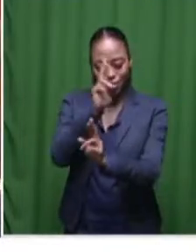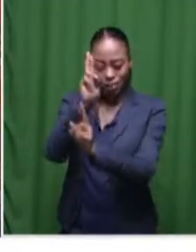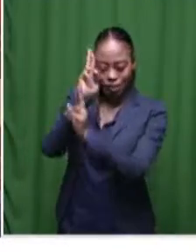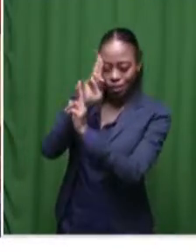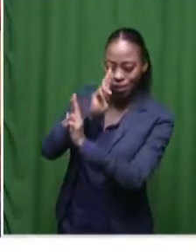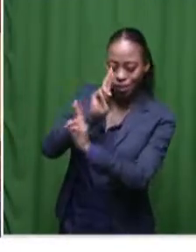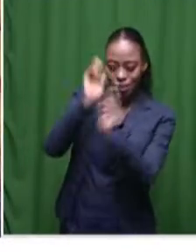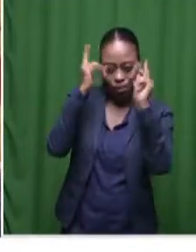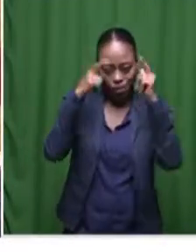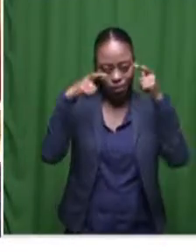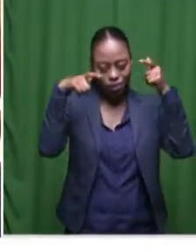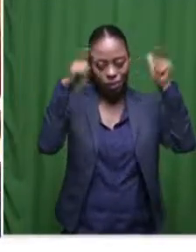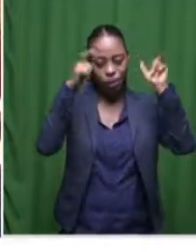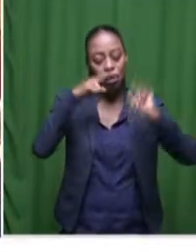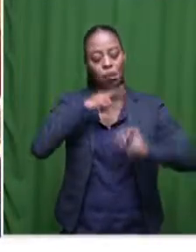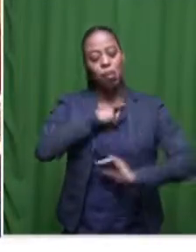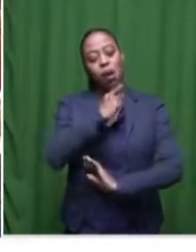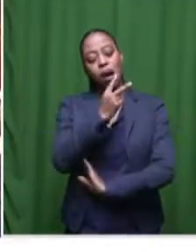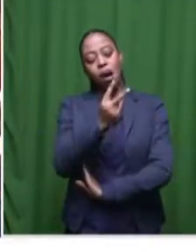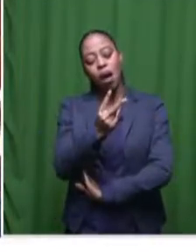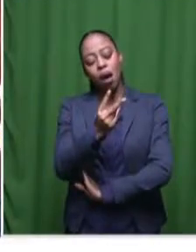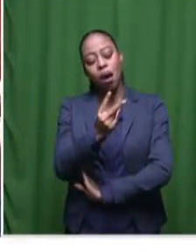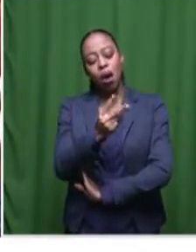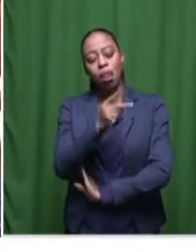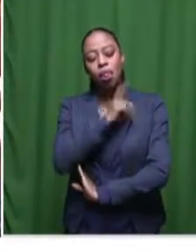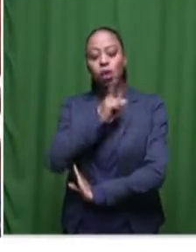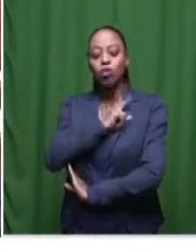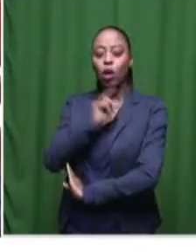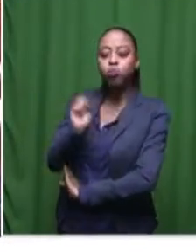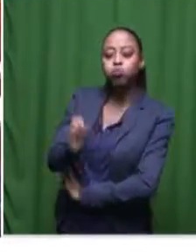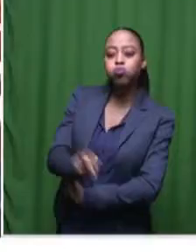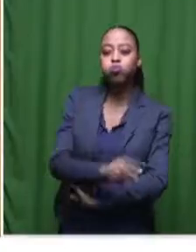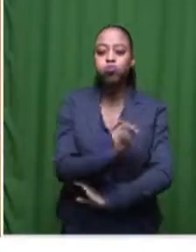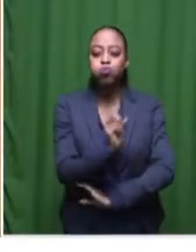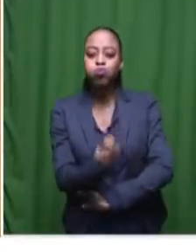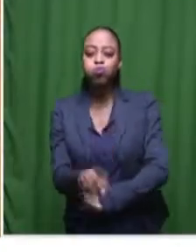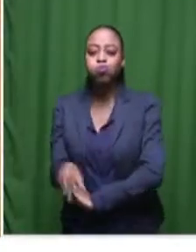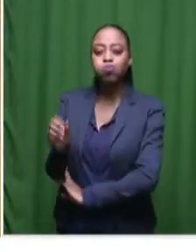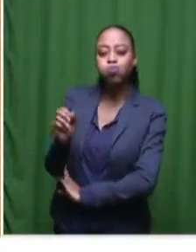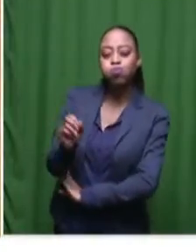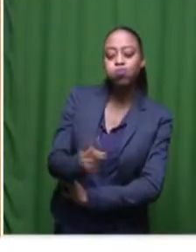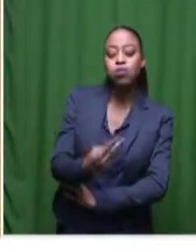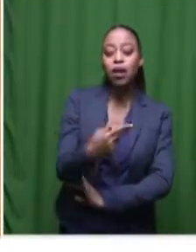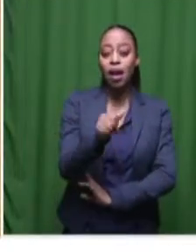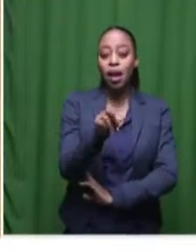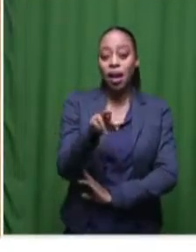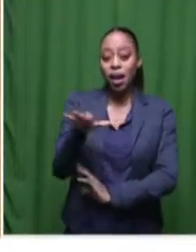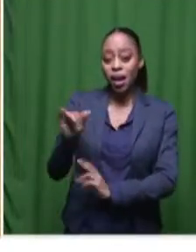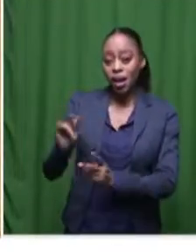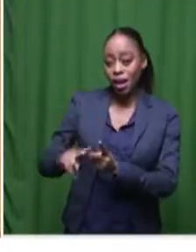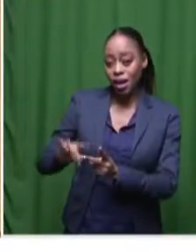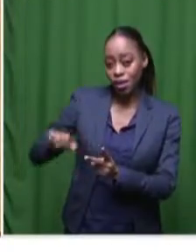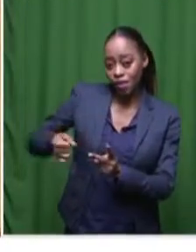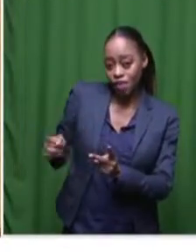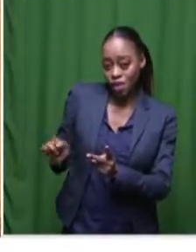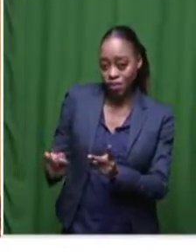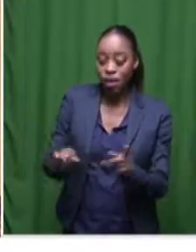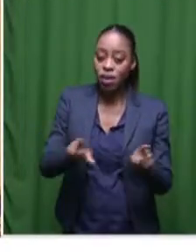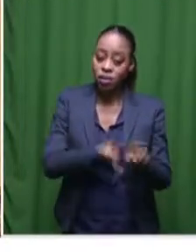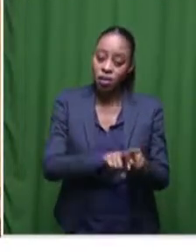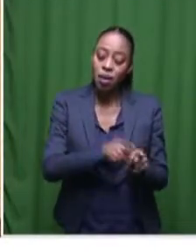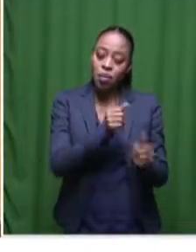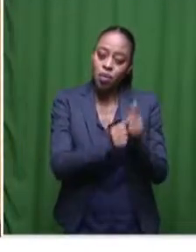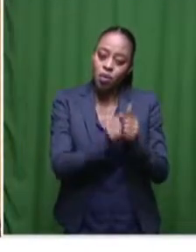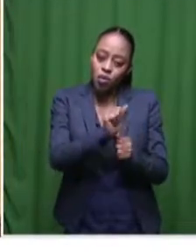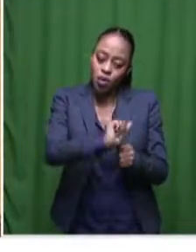how I saw that walkabout that Harry and Meghan did with William and Kate. Apart from that,